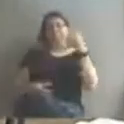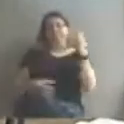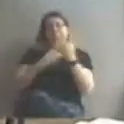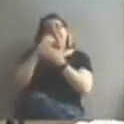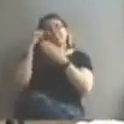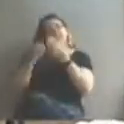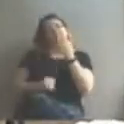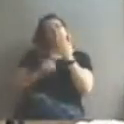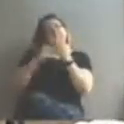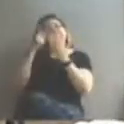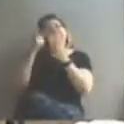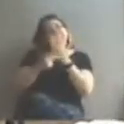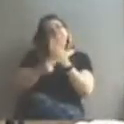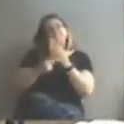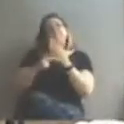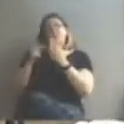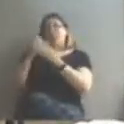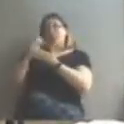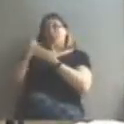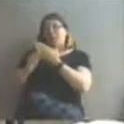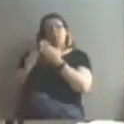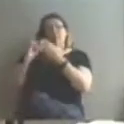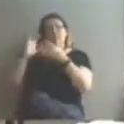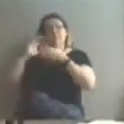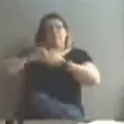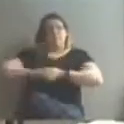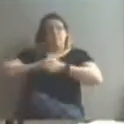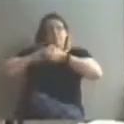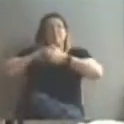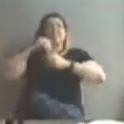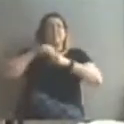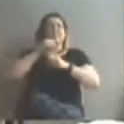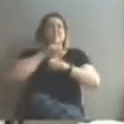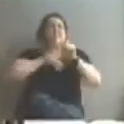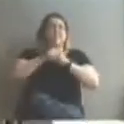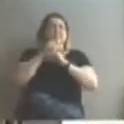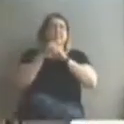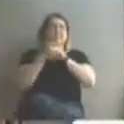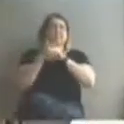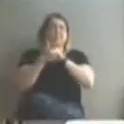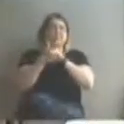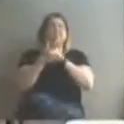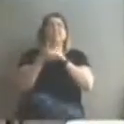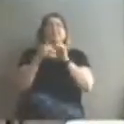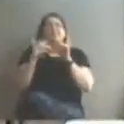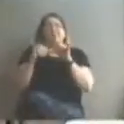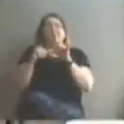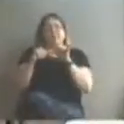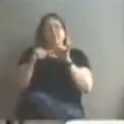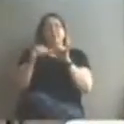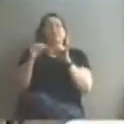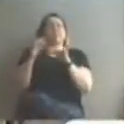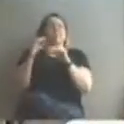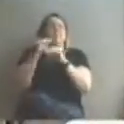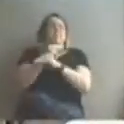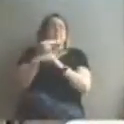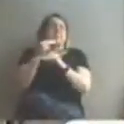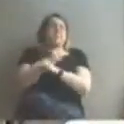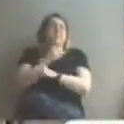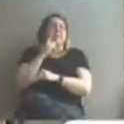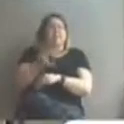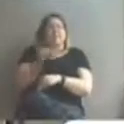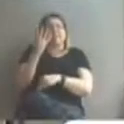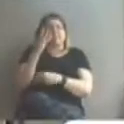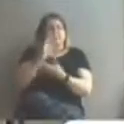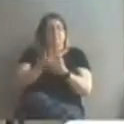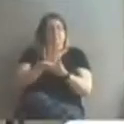a large list of local arts partners in the science, technology, engineering, arts, and mathematics pilot project for 4